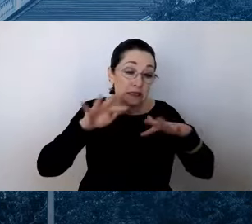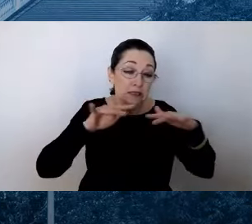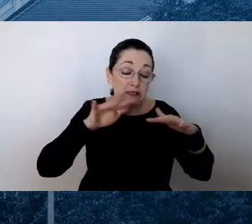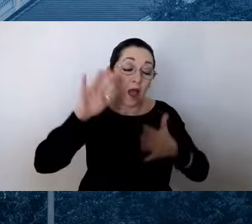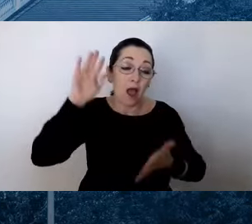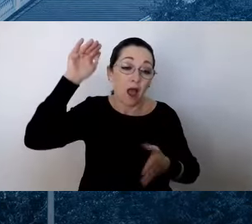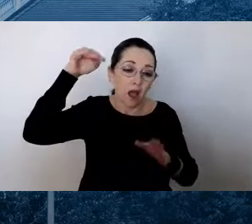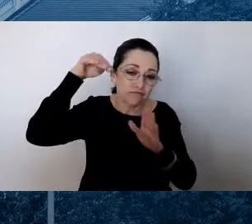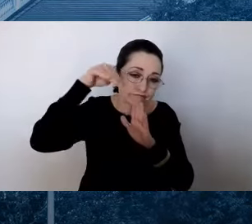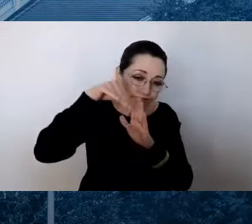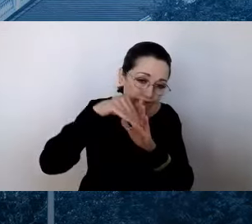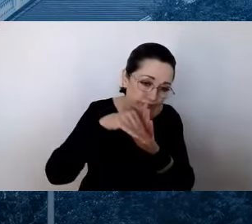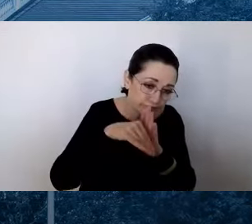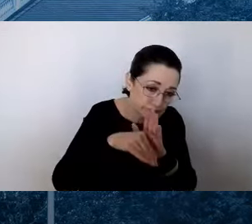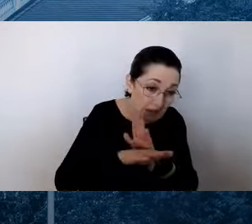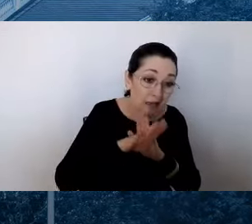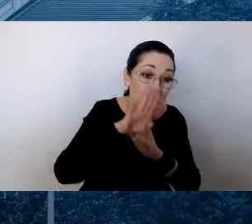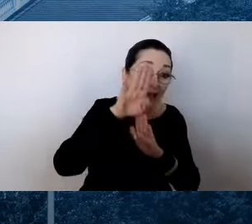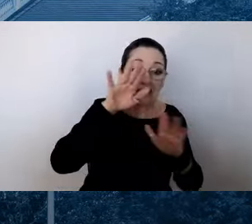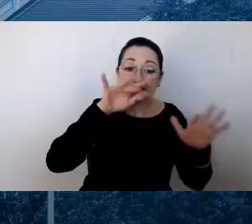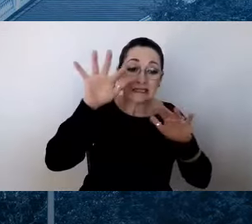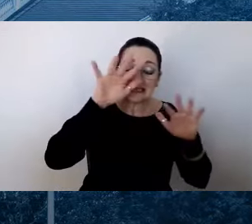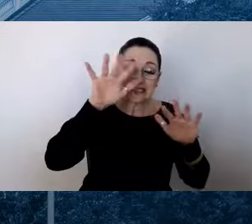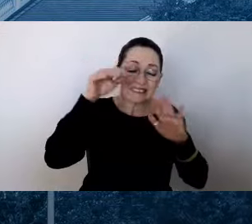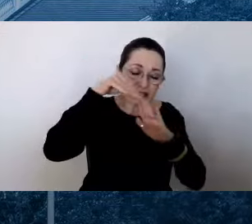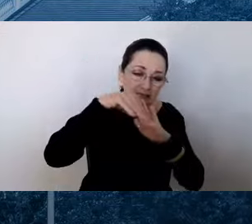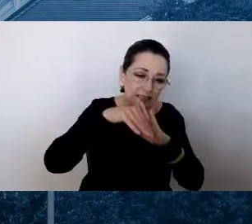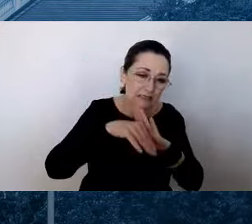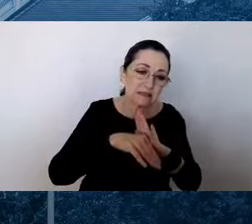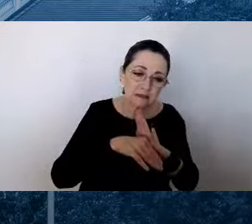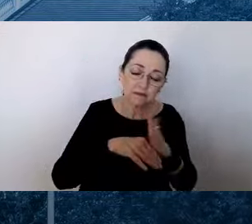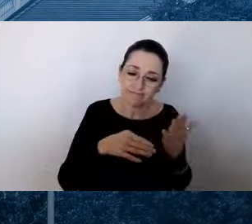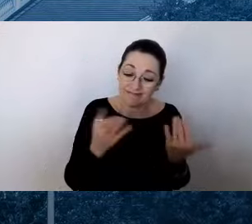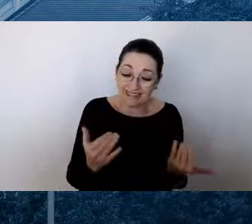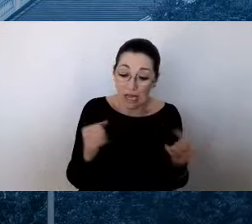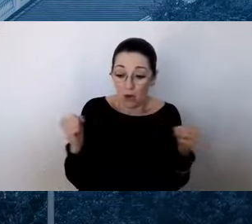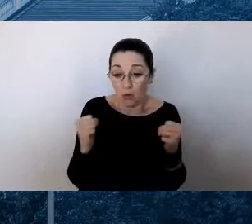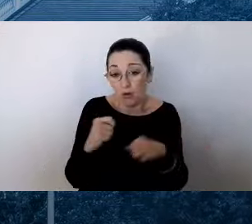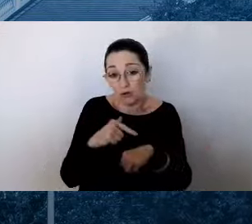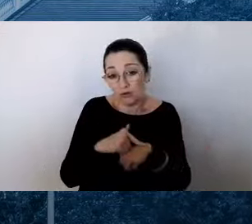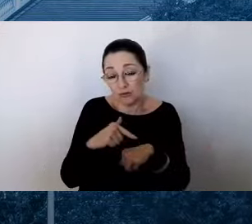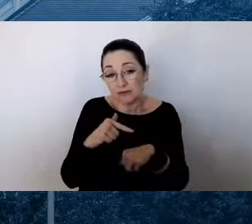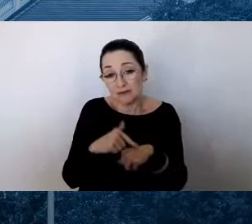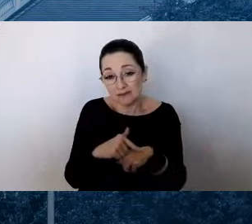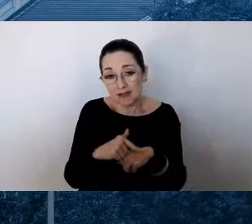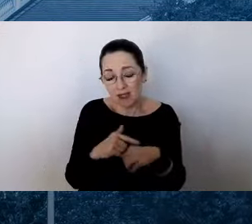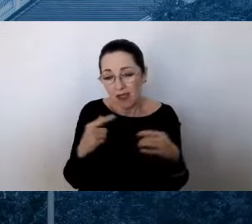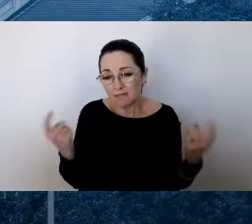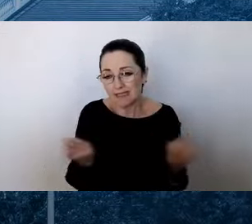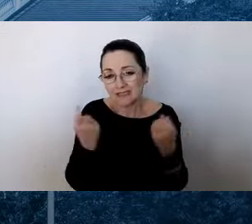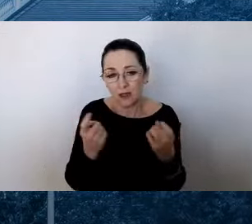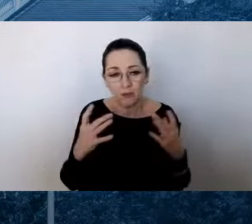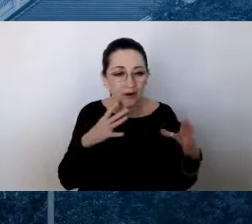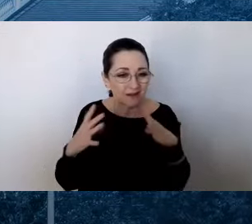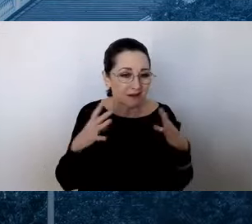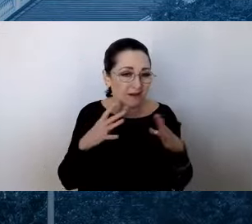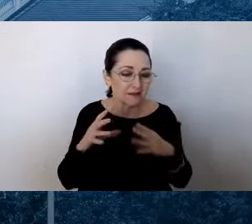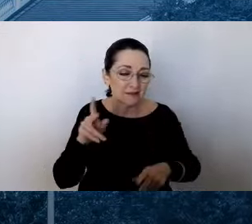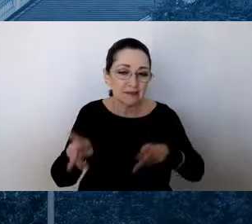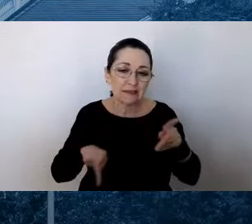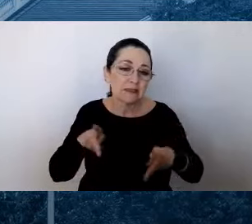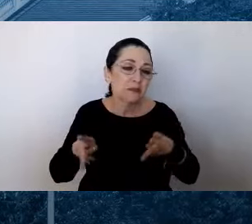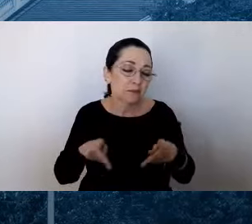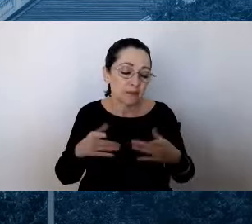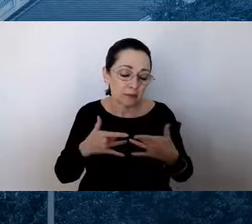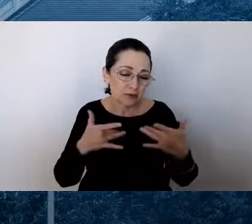in the sense that these are the winter months. These are celebrations. People tend to let their guard down a little bit. That's